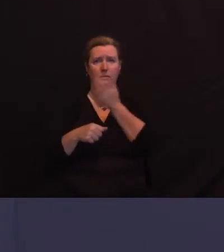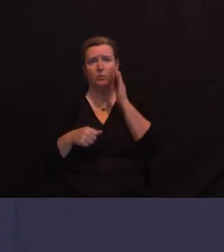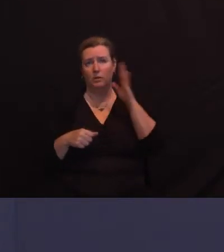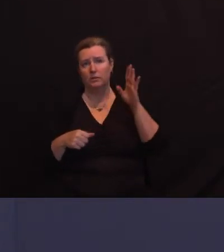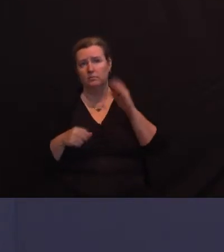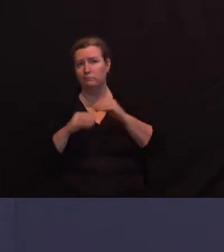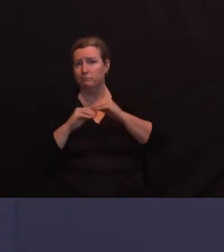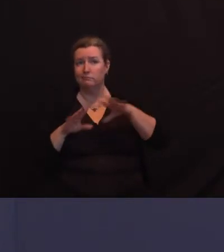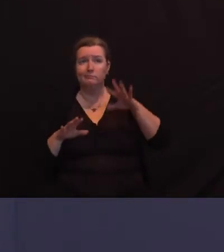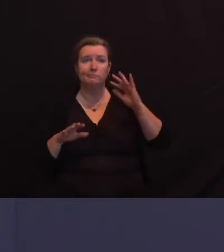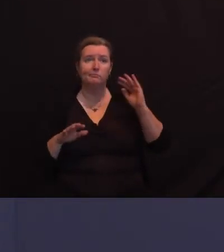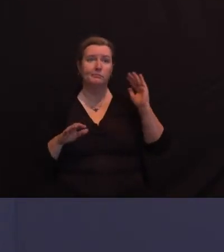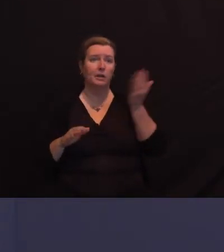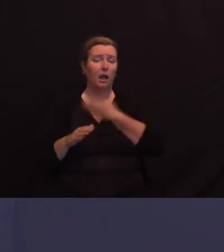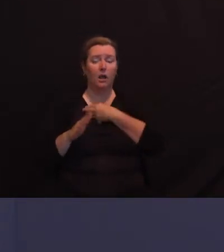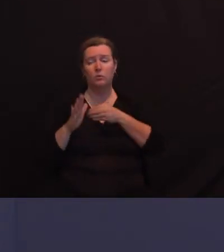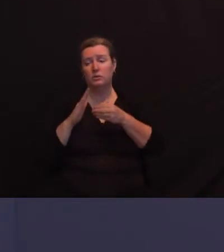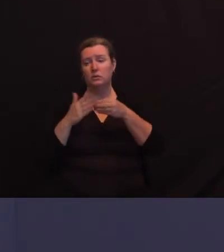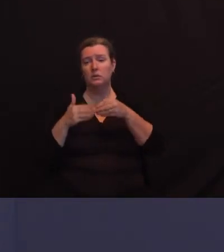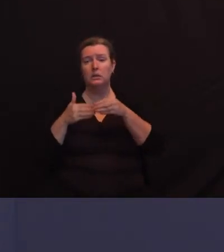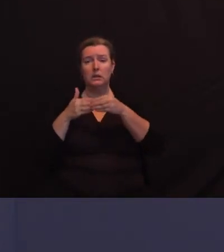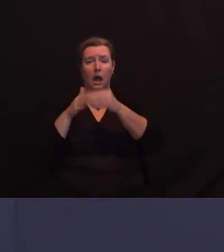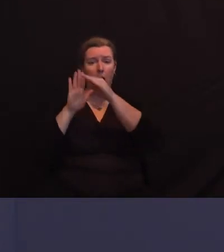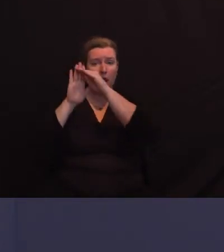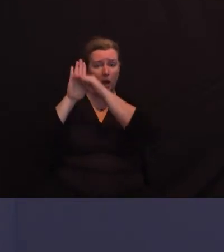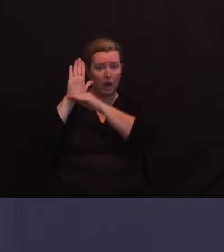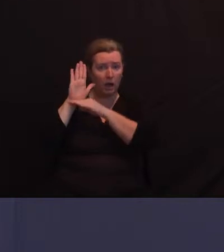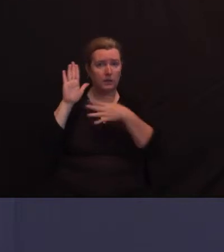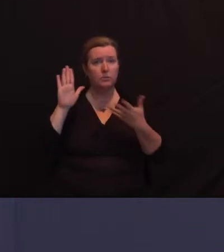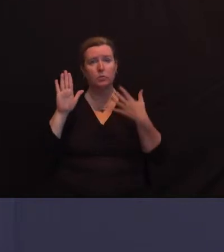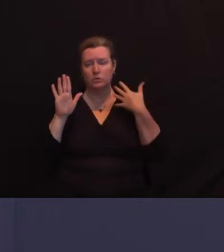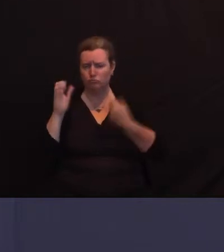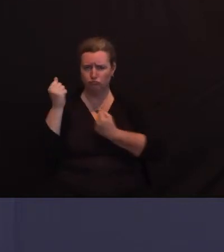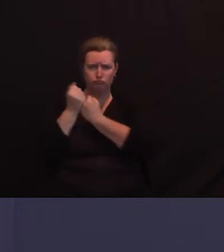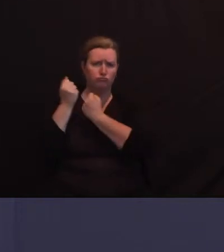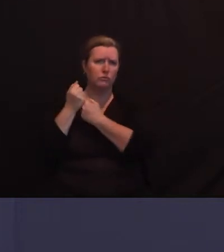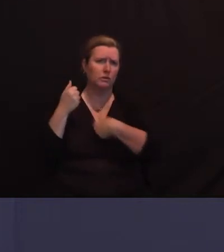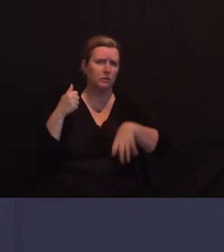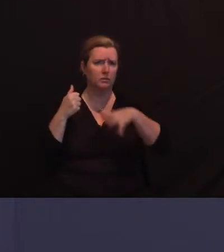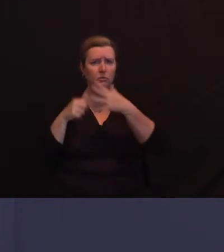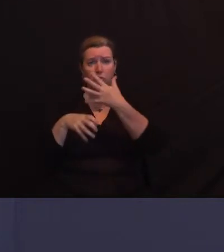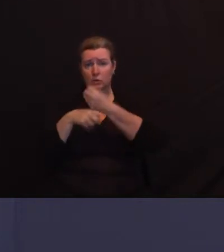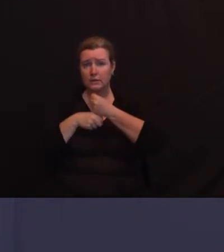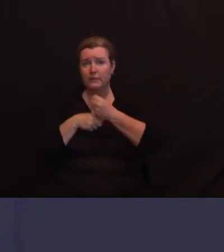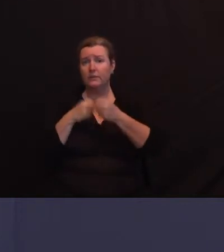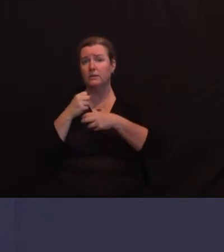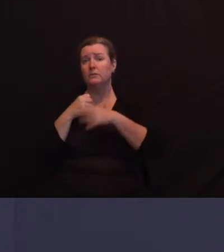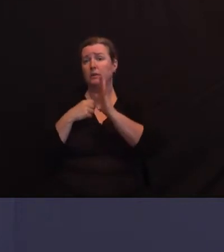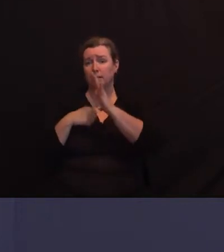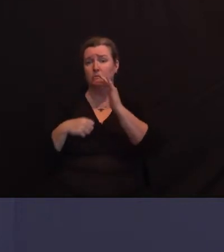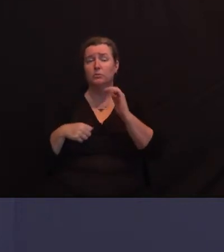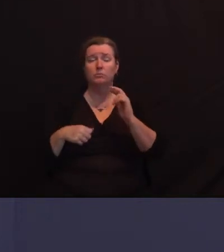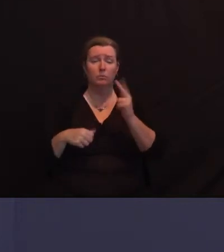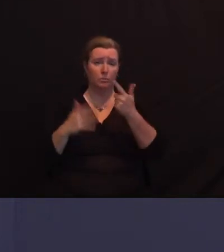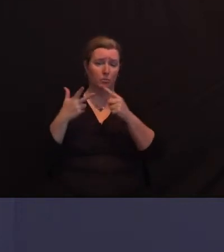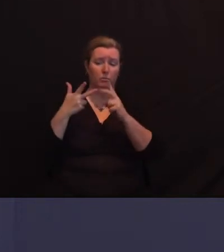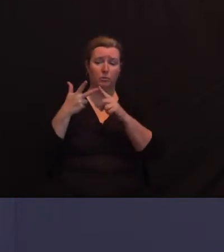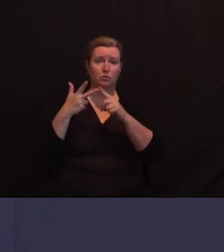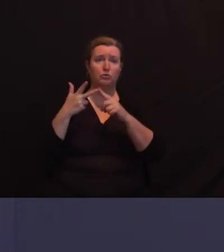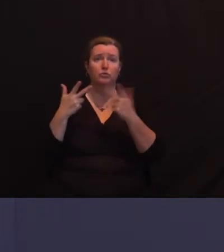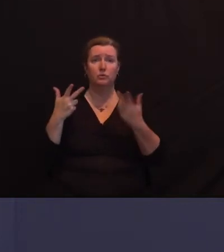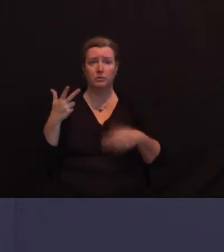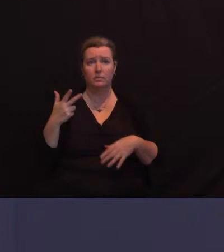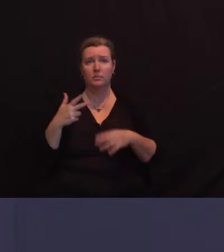guidelines and support people as best we can to receive that booster at the right time. On the other